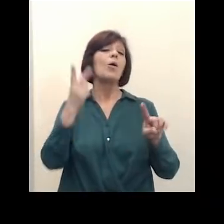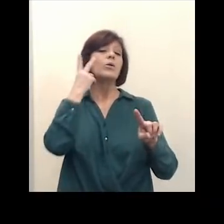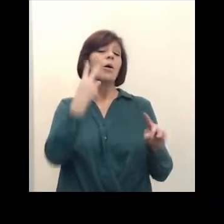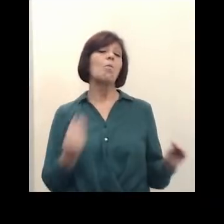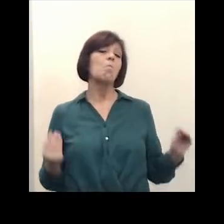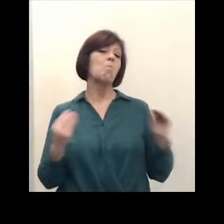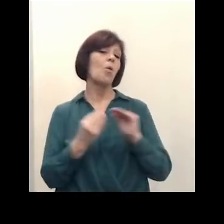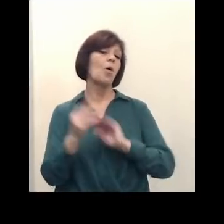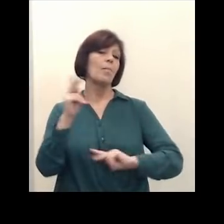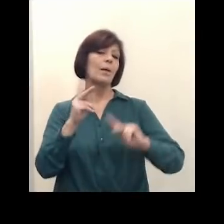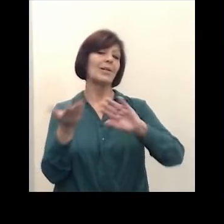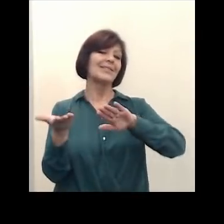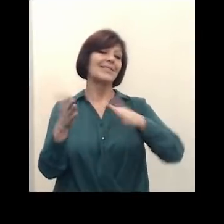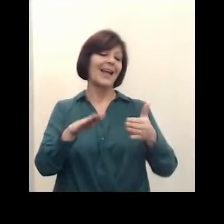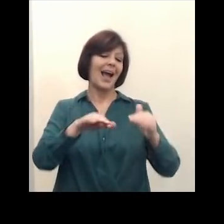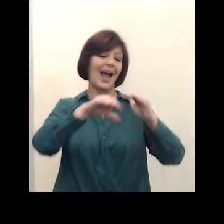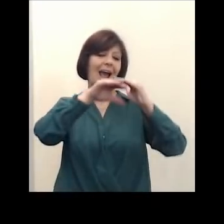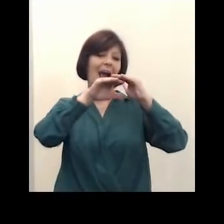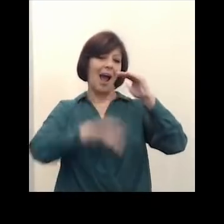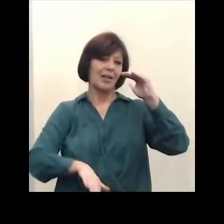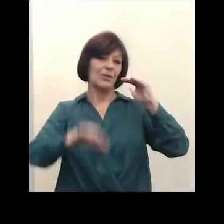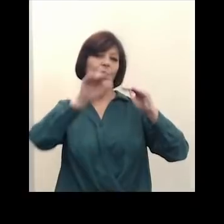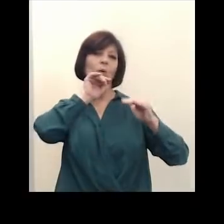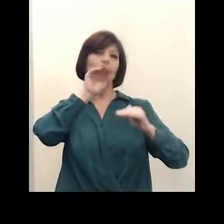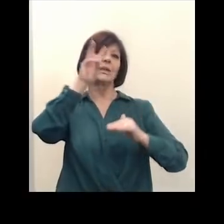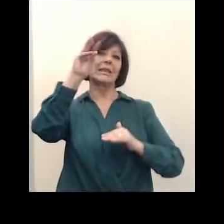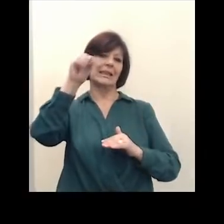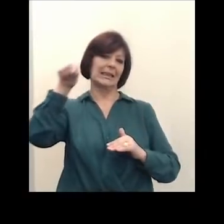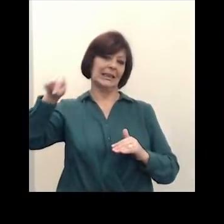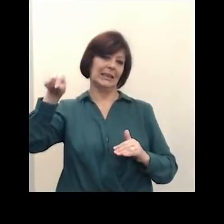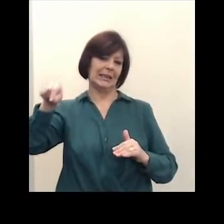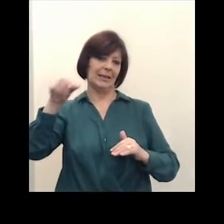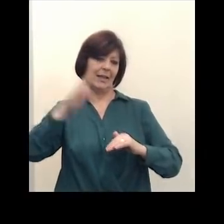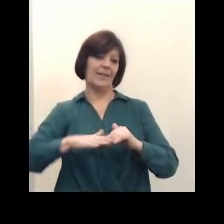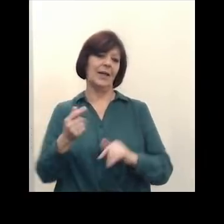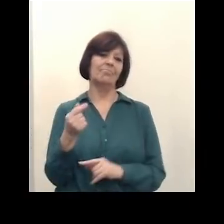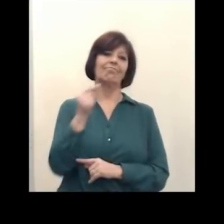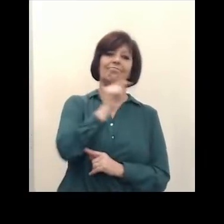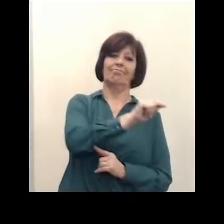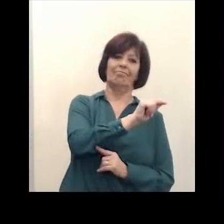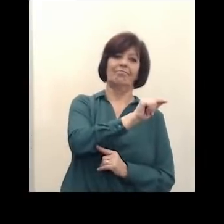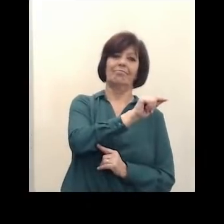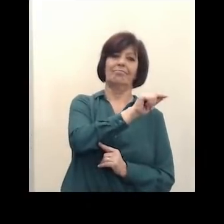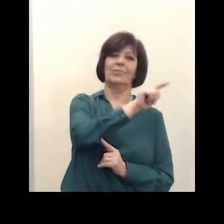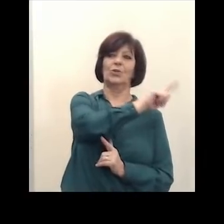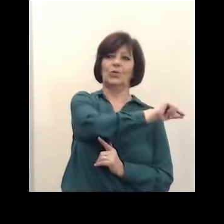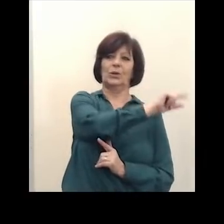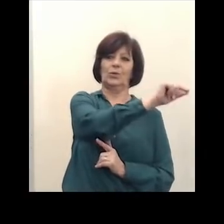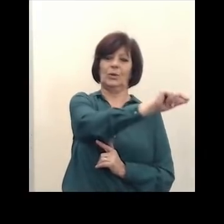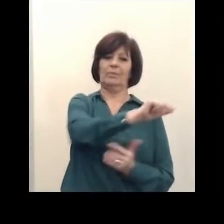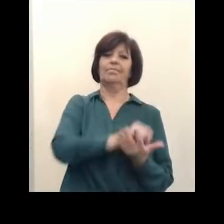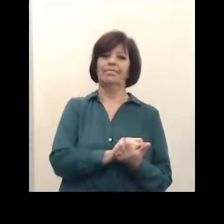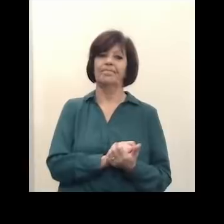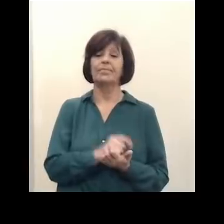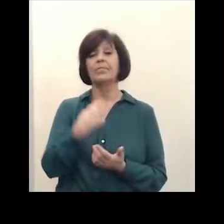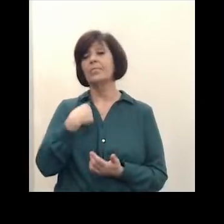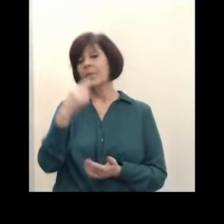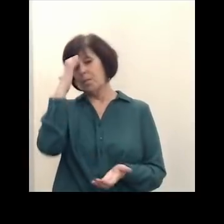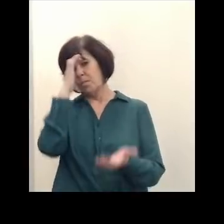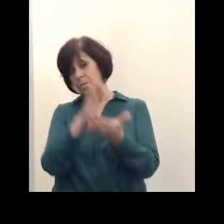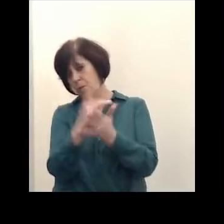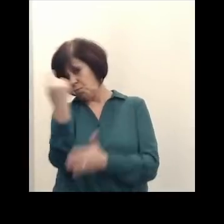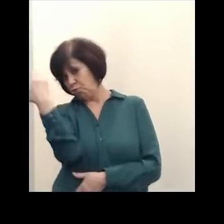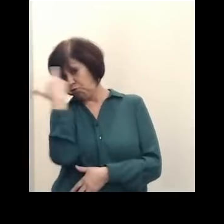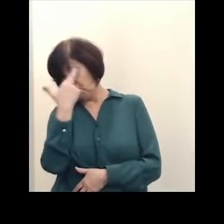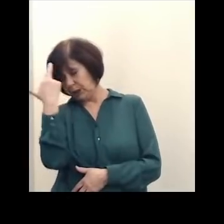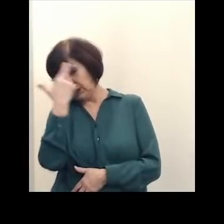age of 60 in November of 2021 than we did in November of 2020. And I believe one of the reasons why our numbers are not